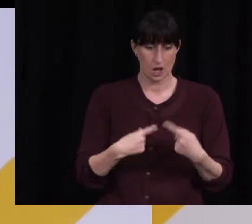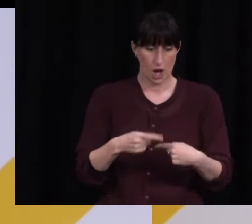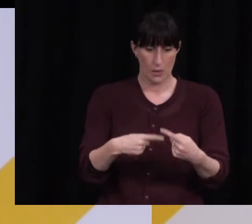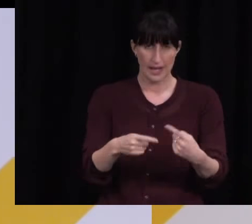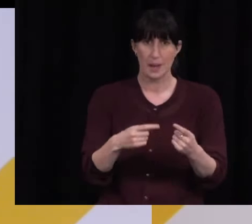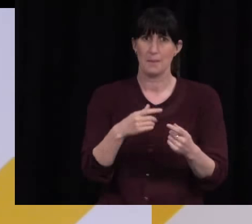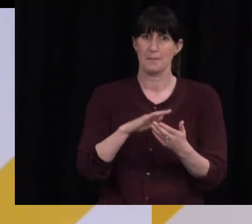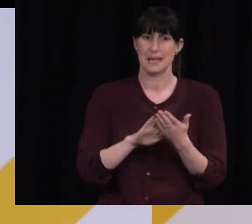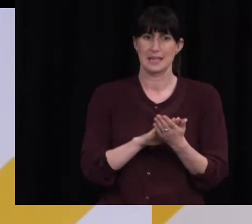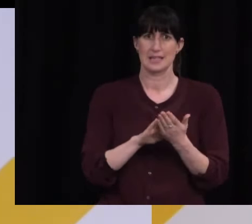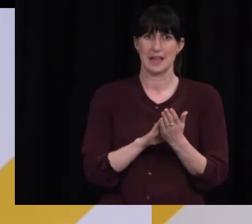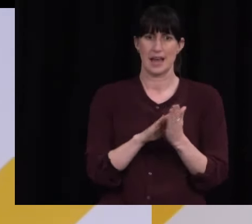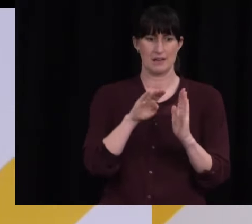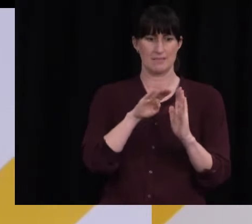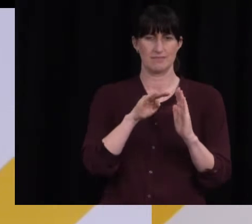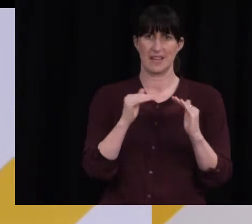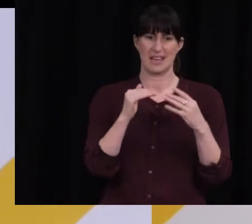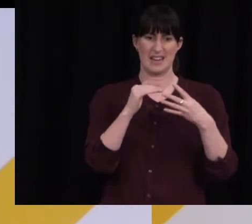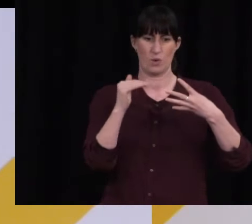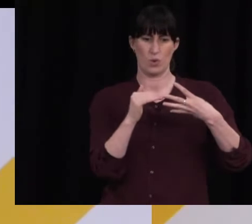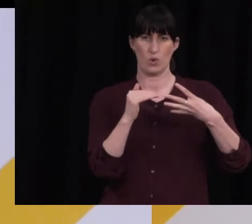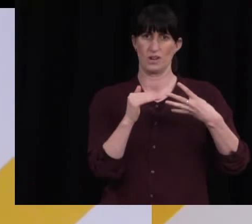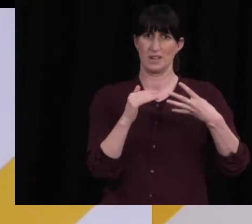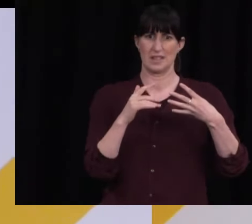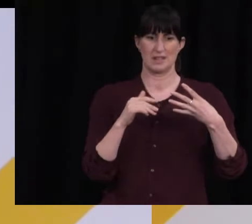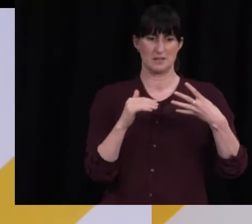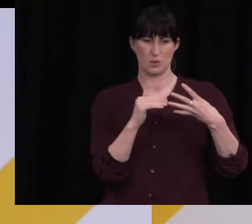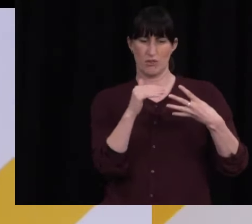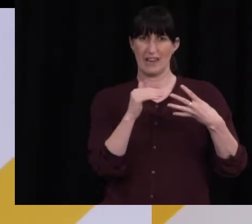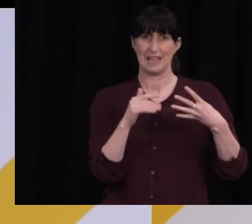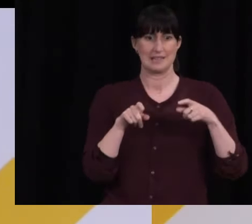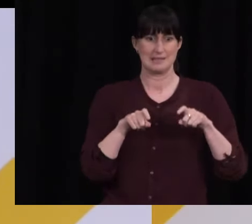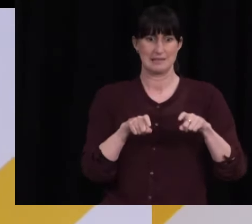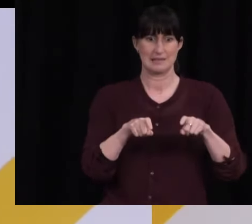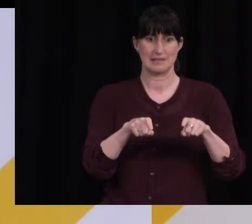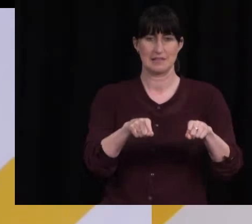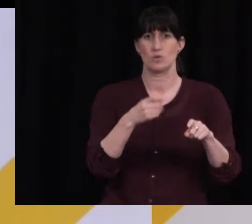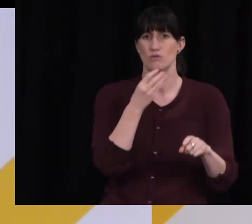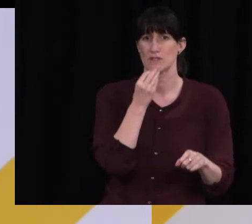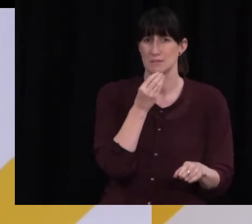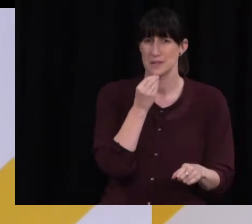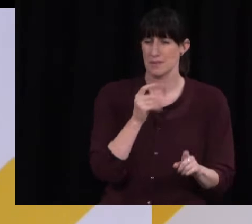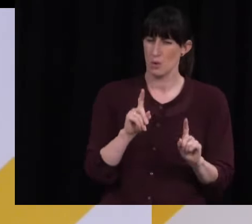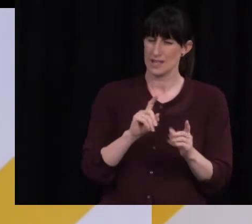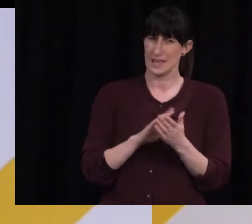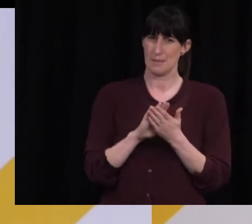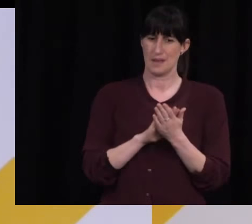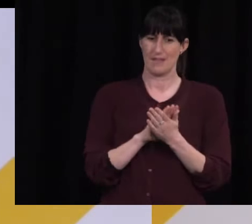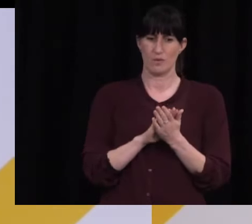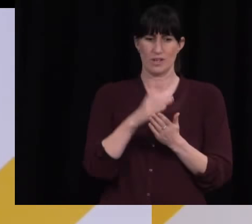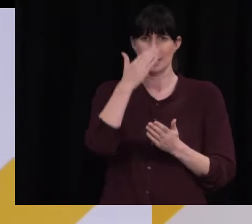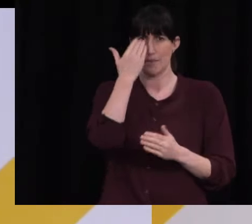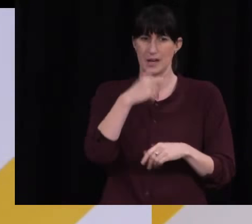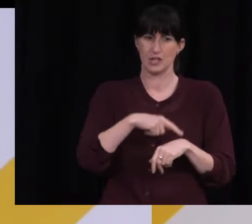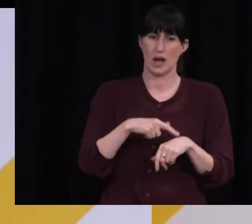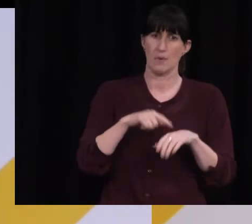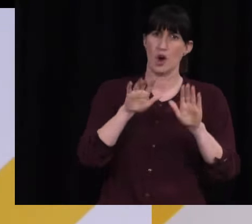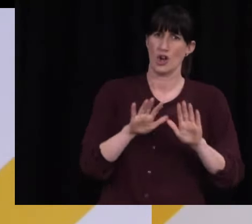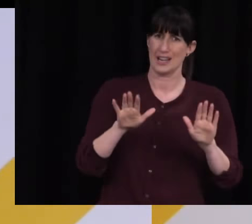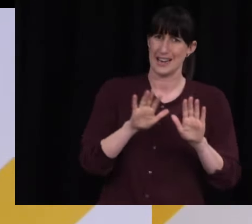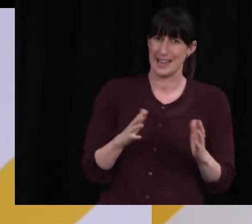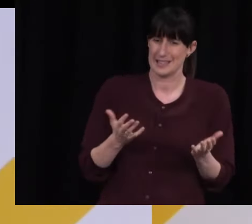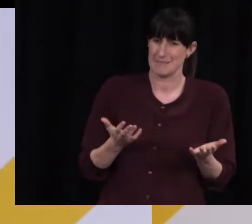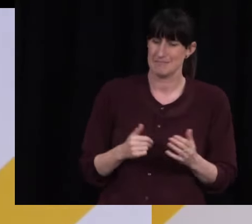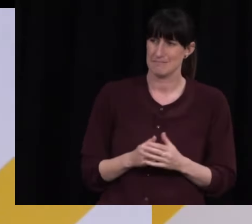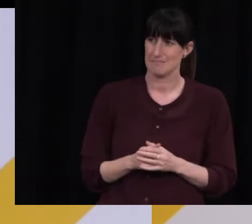travel from Auckland to the rest of the country for families wanting to reconnect over the Christmas period? Yeah, and whilst for obvious reasons, of